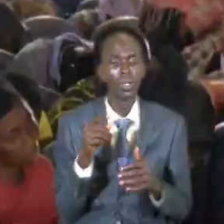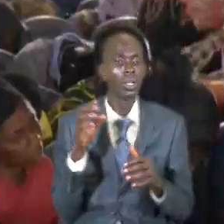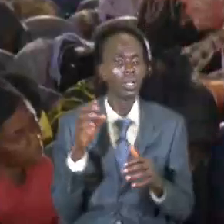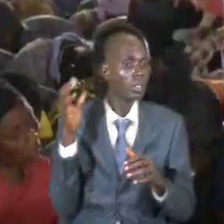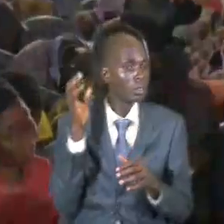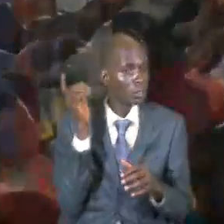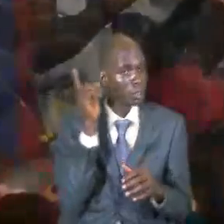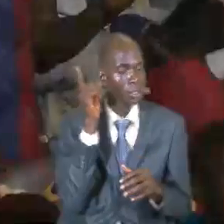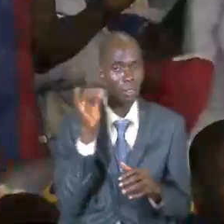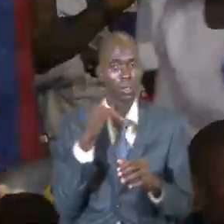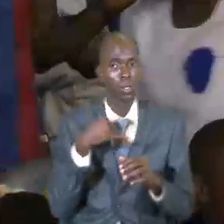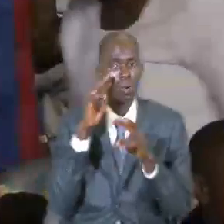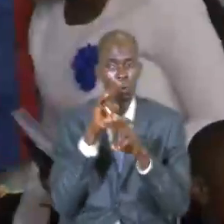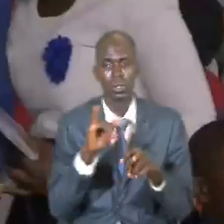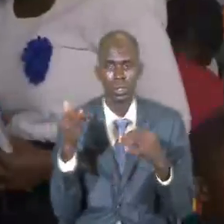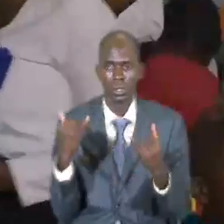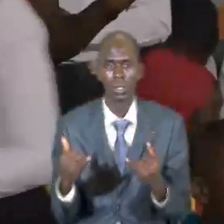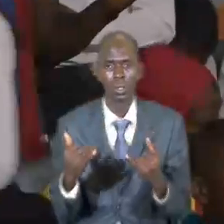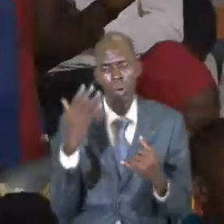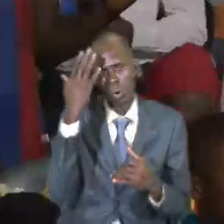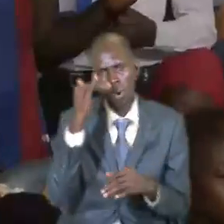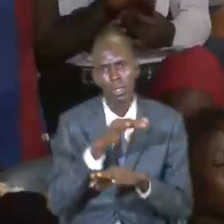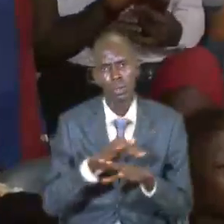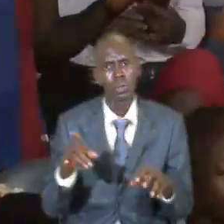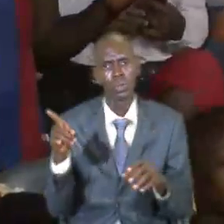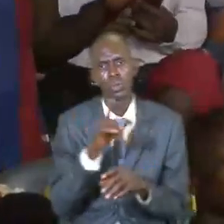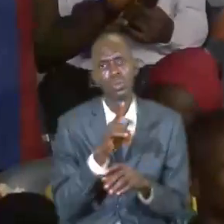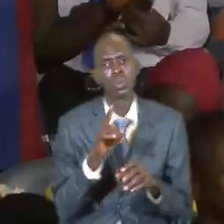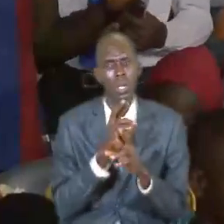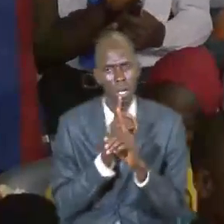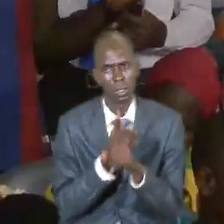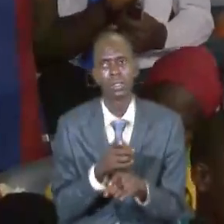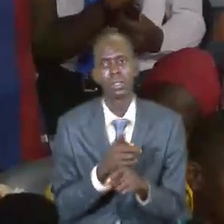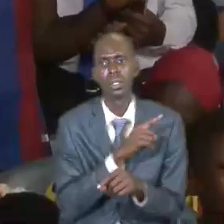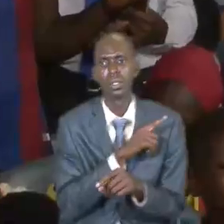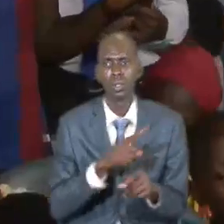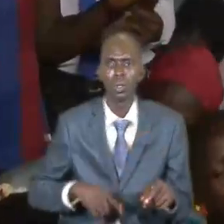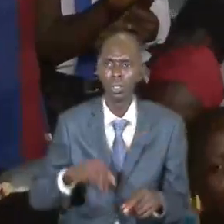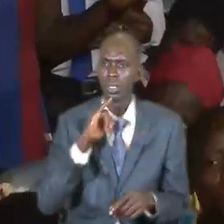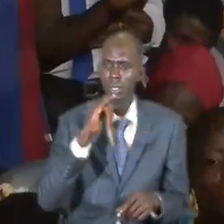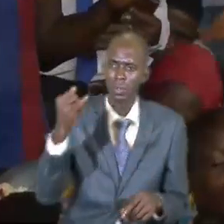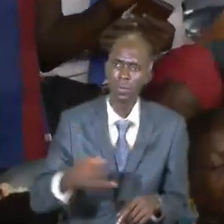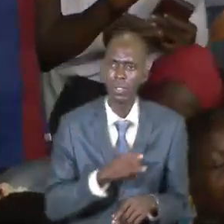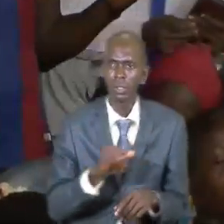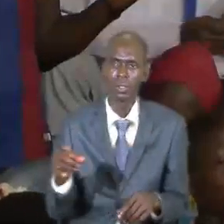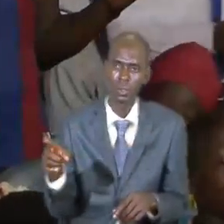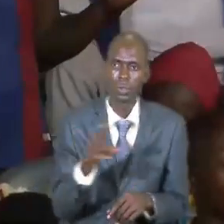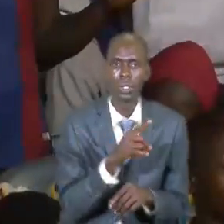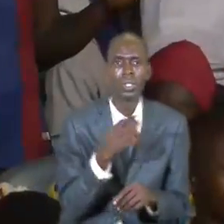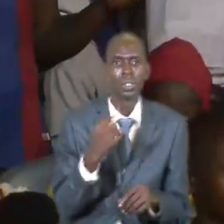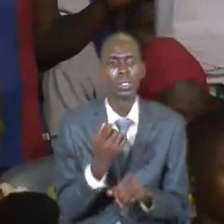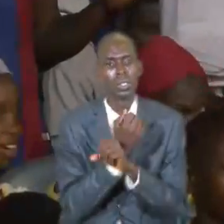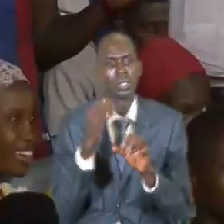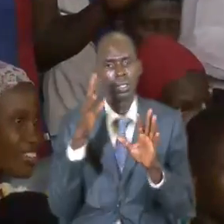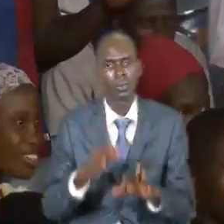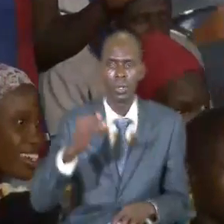you respond now? I invite you. The Lord invites you. Jesus invites you. The Savior invites you. And the one